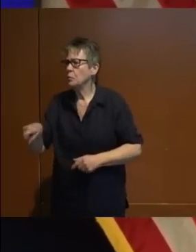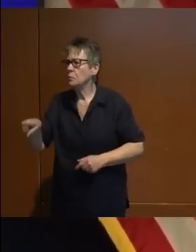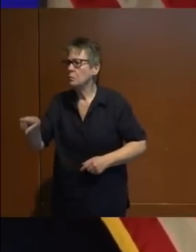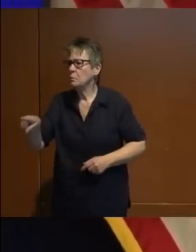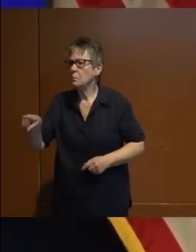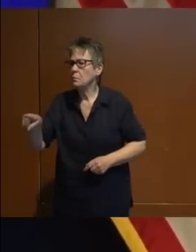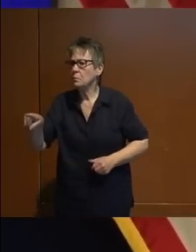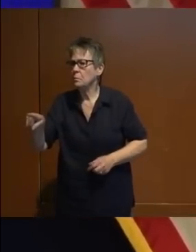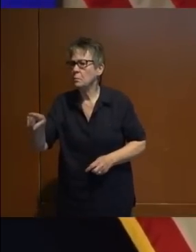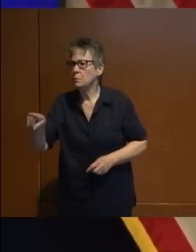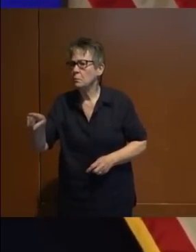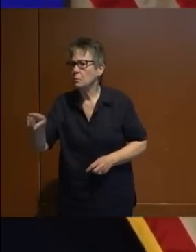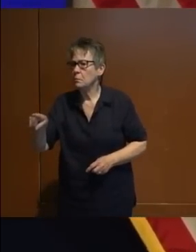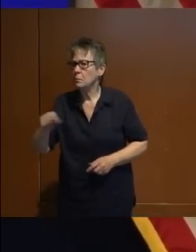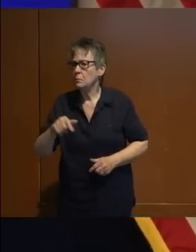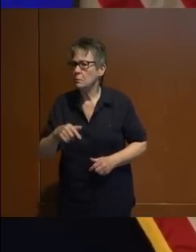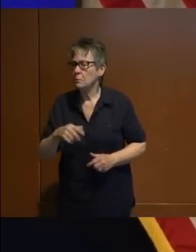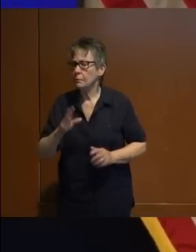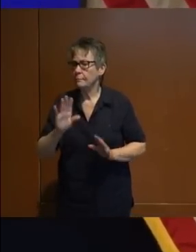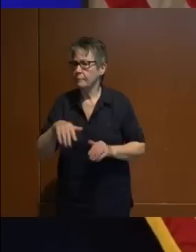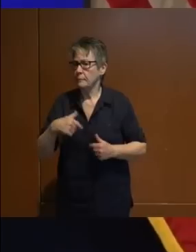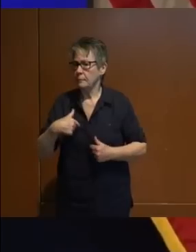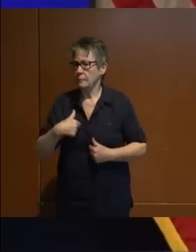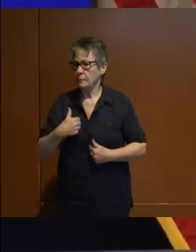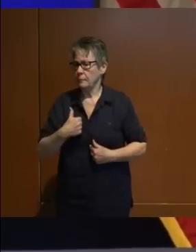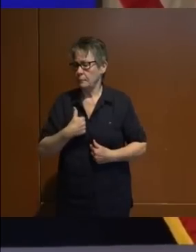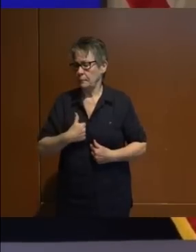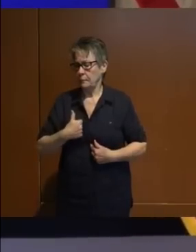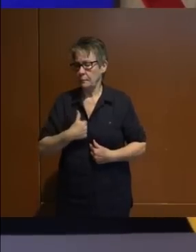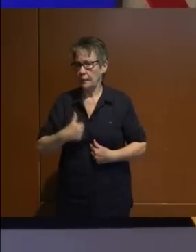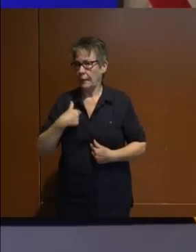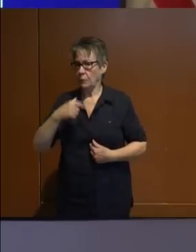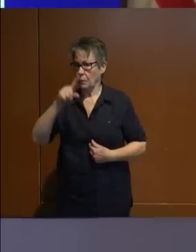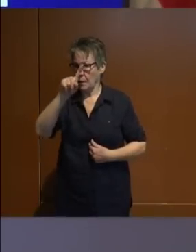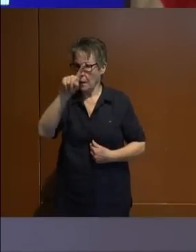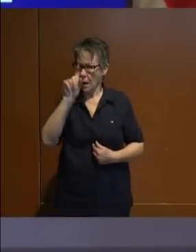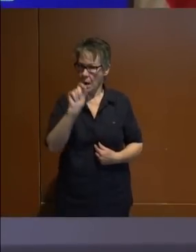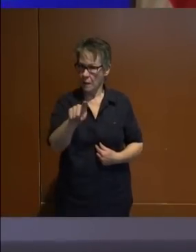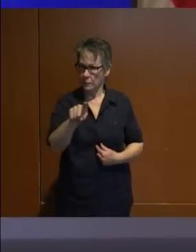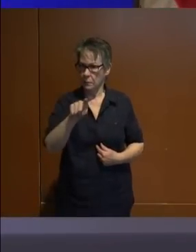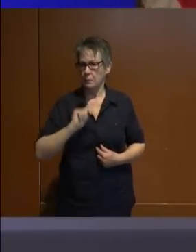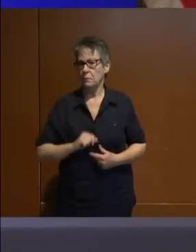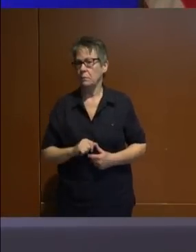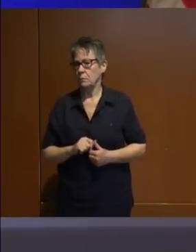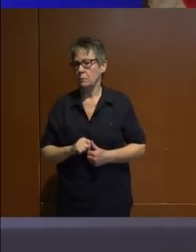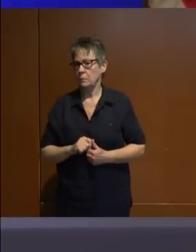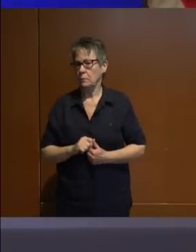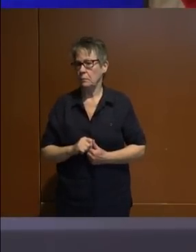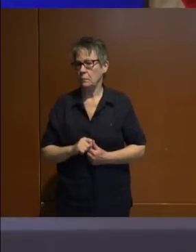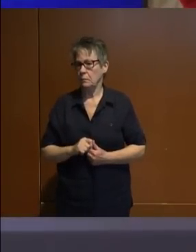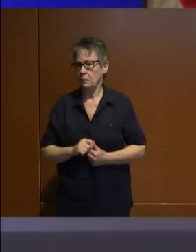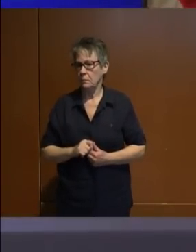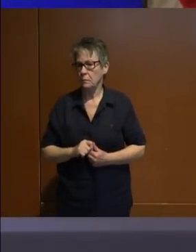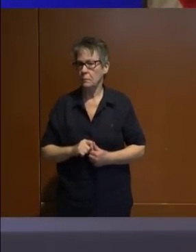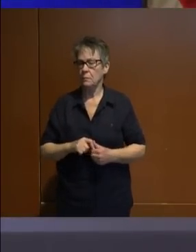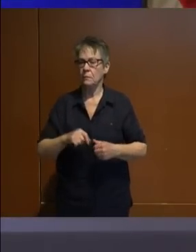I apologize in advance for asking this, but there's been a lot of information about a lot of points, graphs,